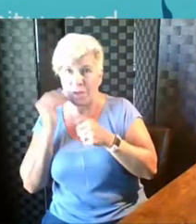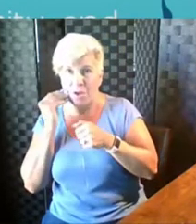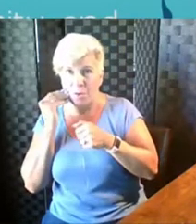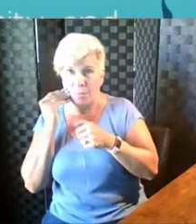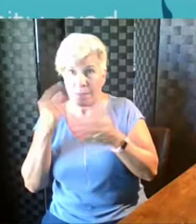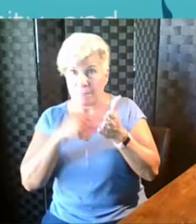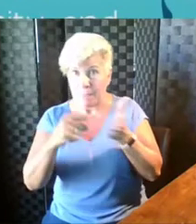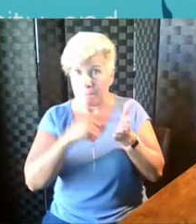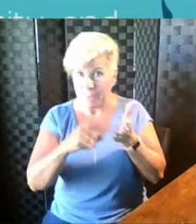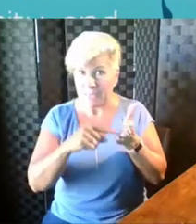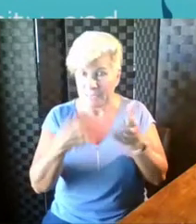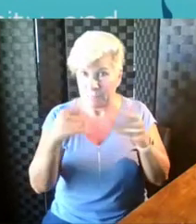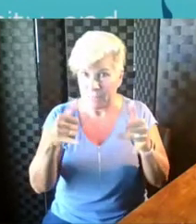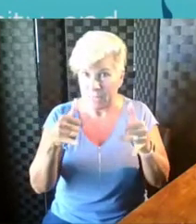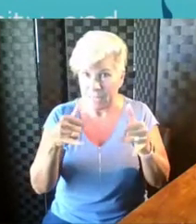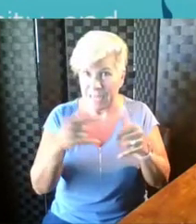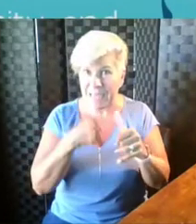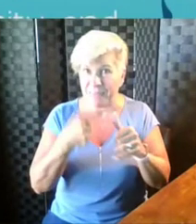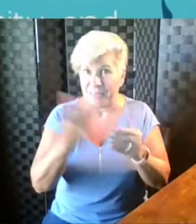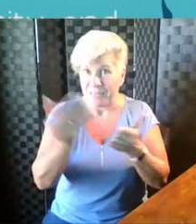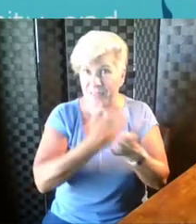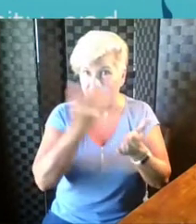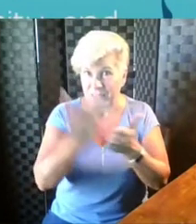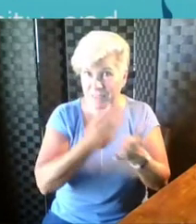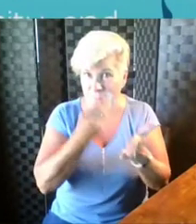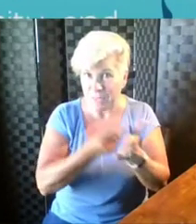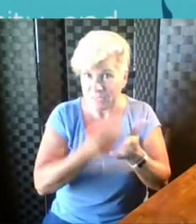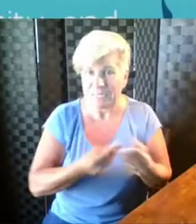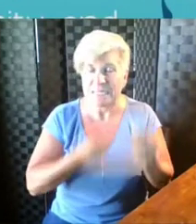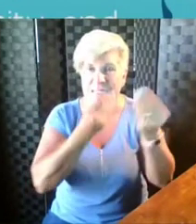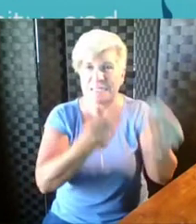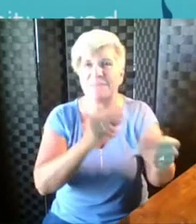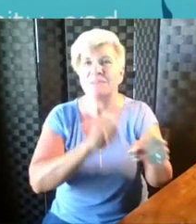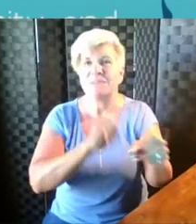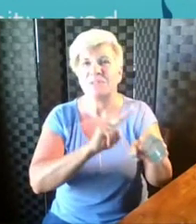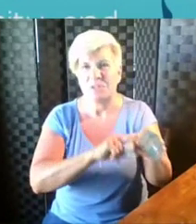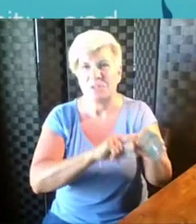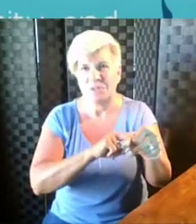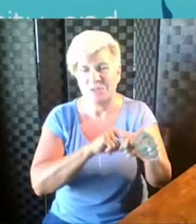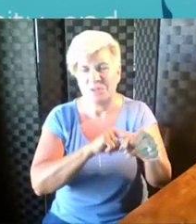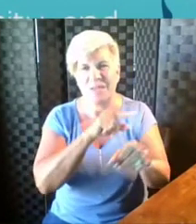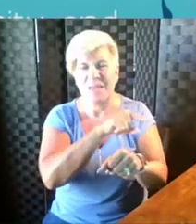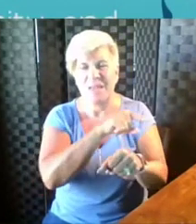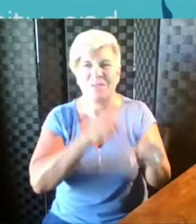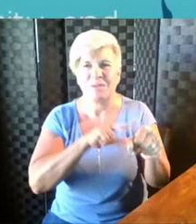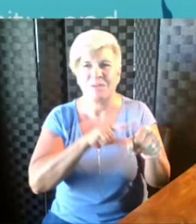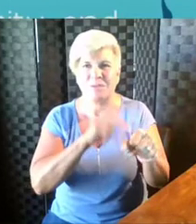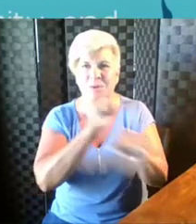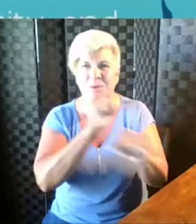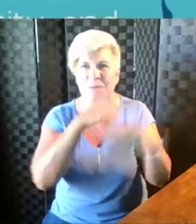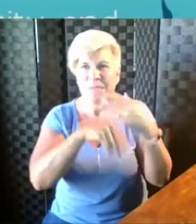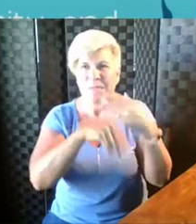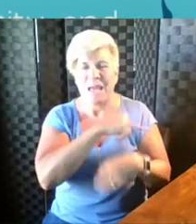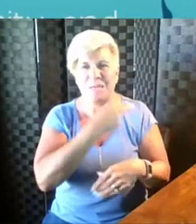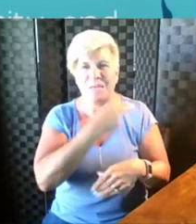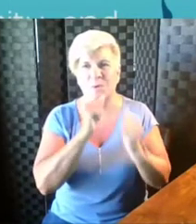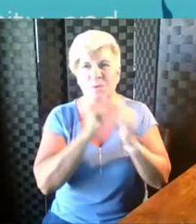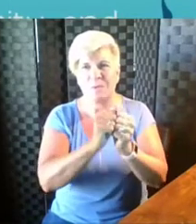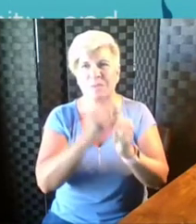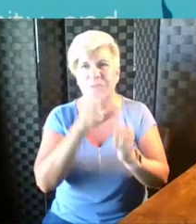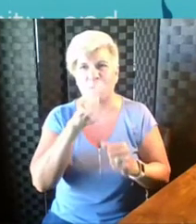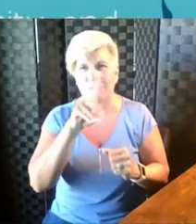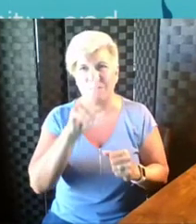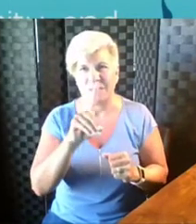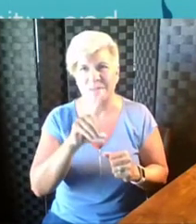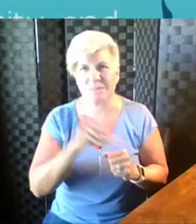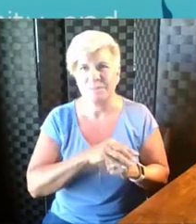pay to play with them. And all of the money will be donated to nurses who are fighting coronavirus. This benefits